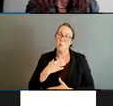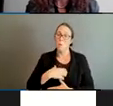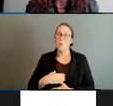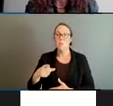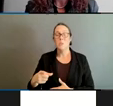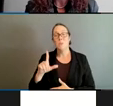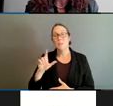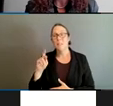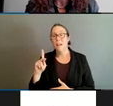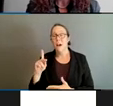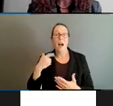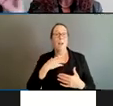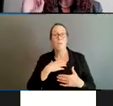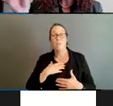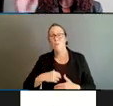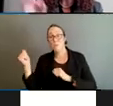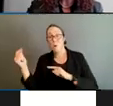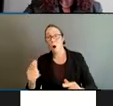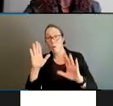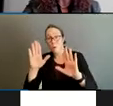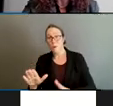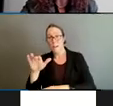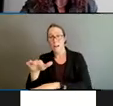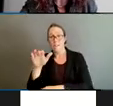great afternoon. Thank you. Thank you all. Y'all have